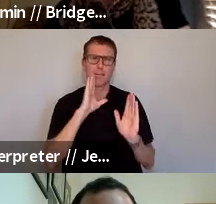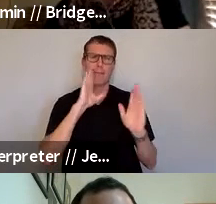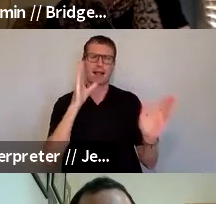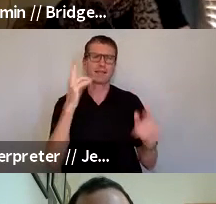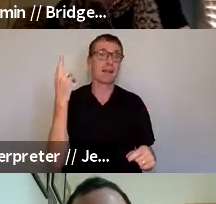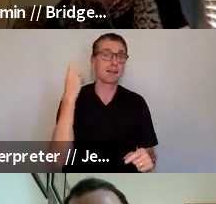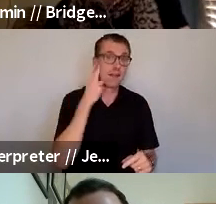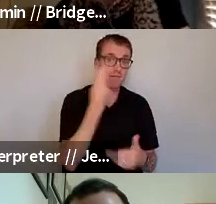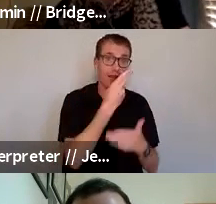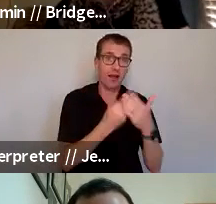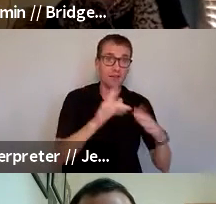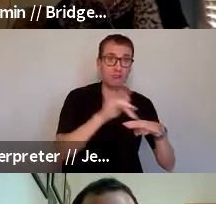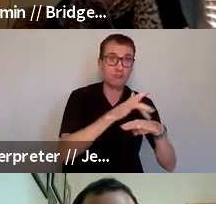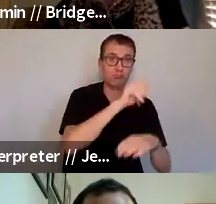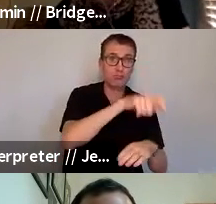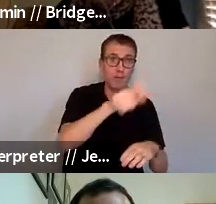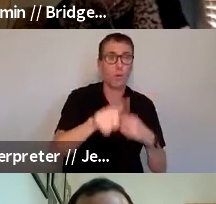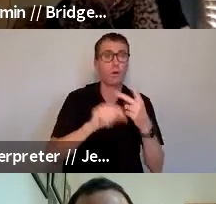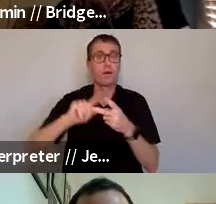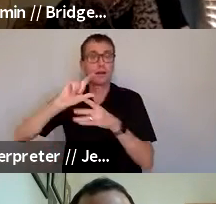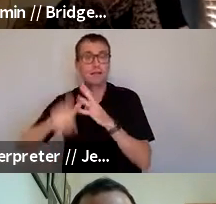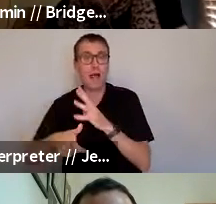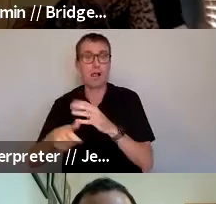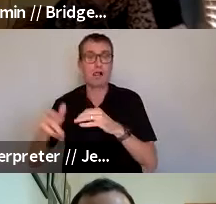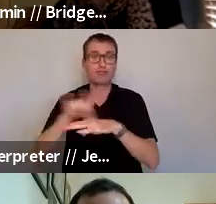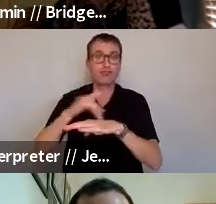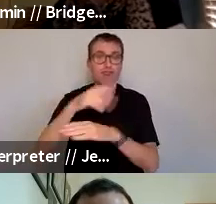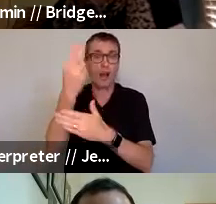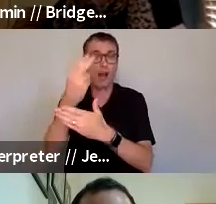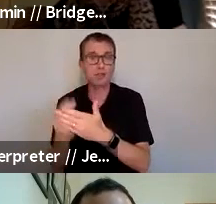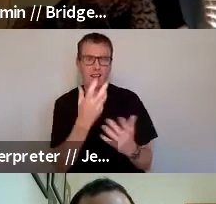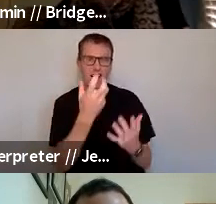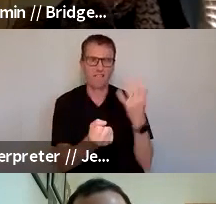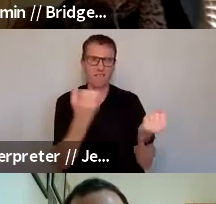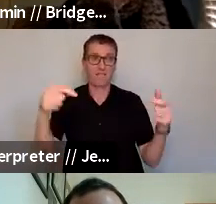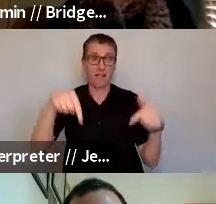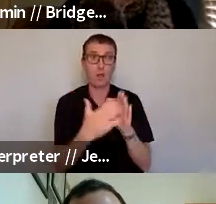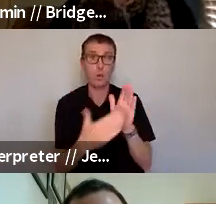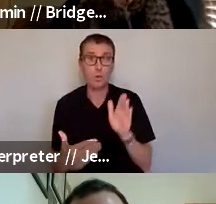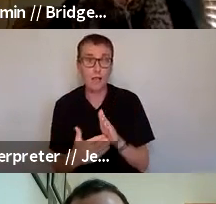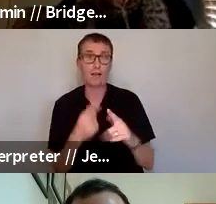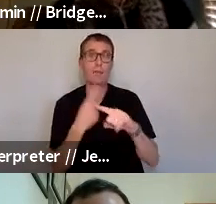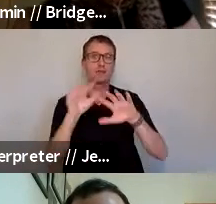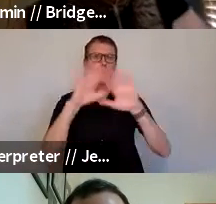artists around Aotearoa and around the world who have so much to offer. It would be really cool to see them